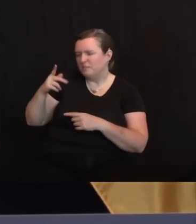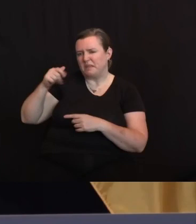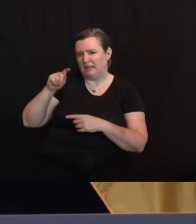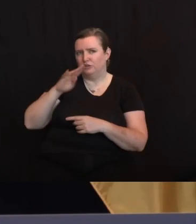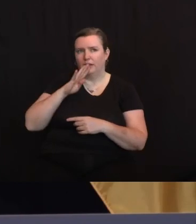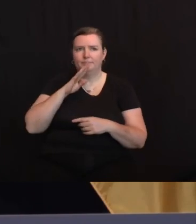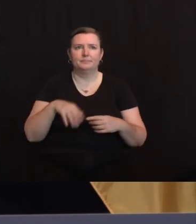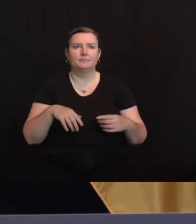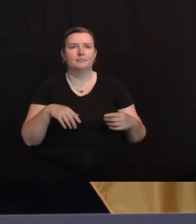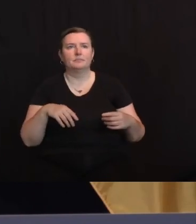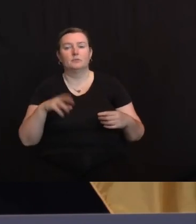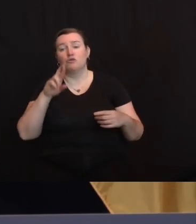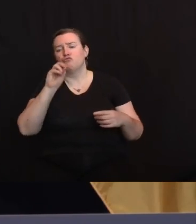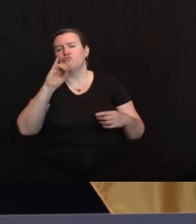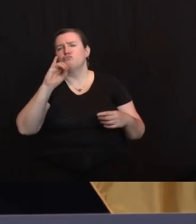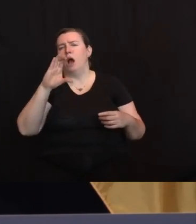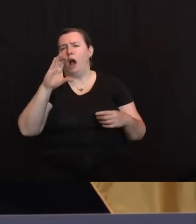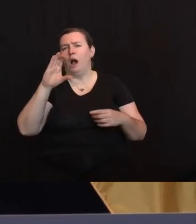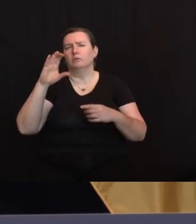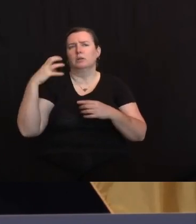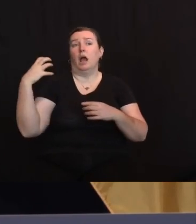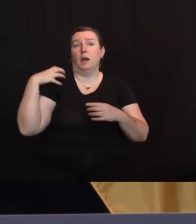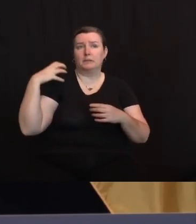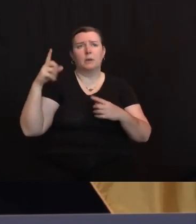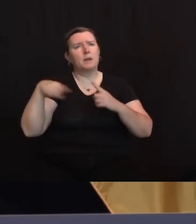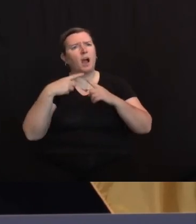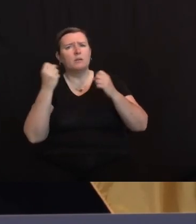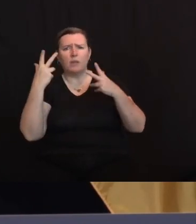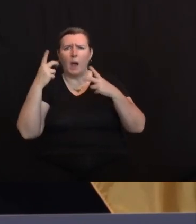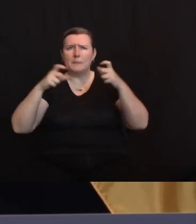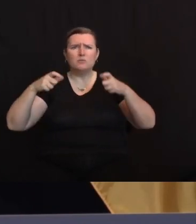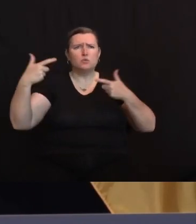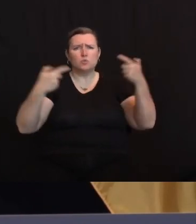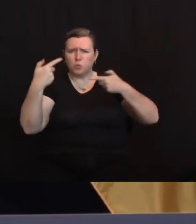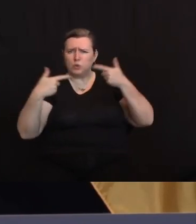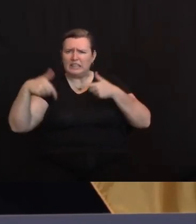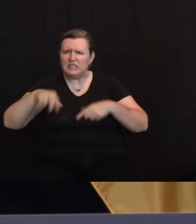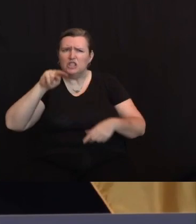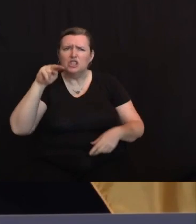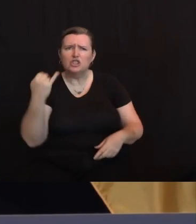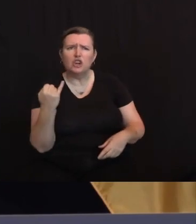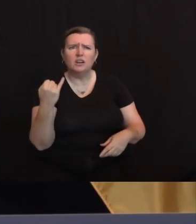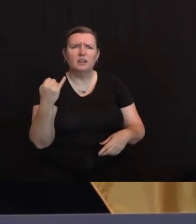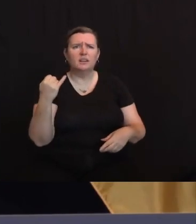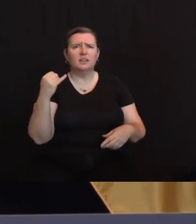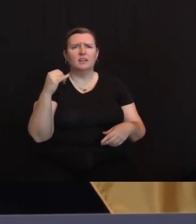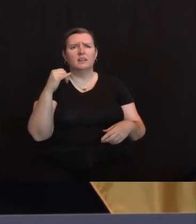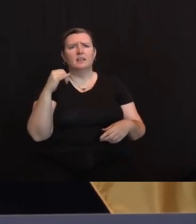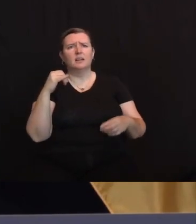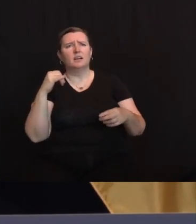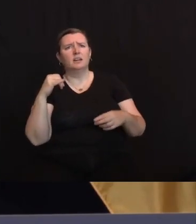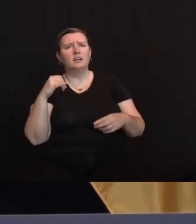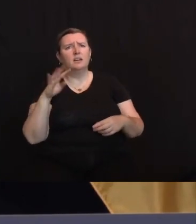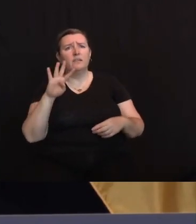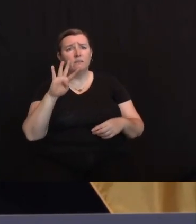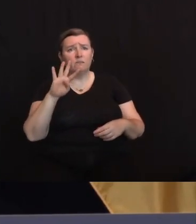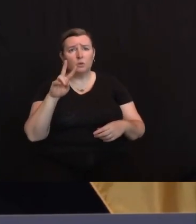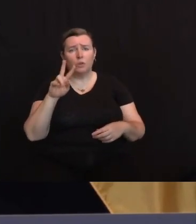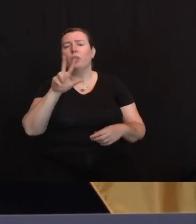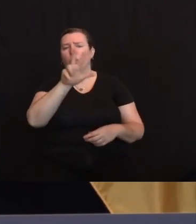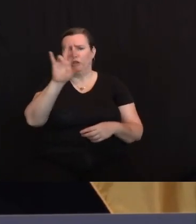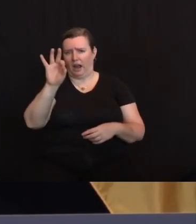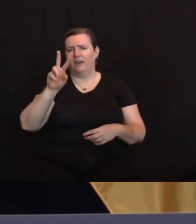with regard to shootings in New Jersey. We had 39 victims of shootings in this one past week alone, with